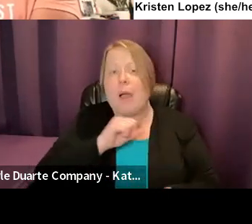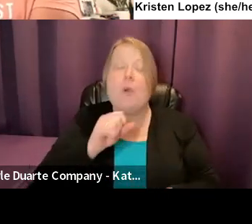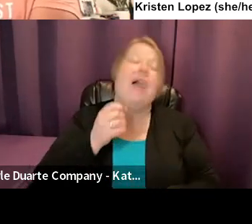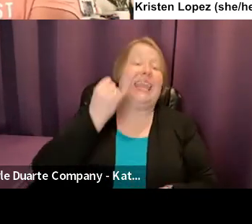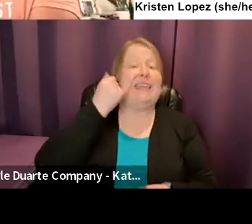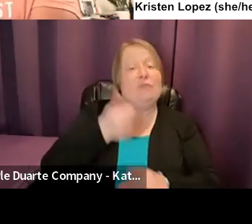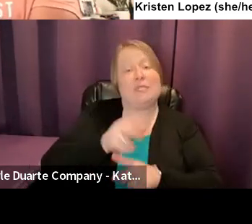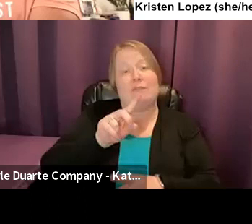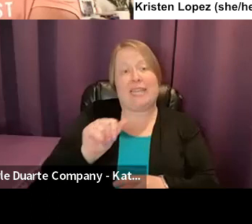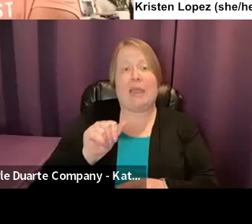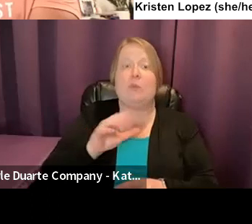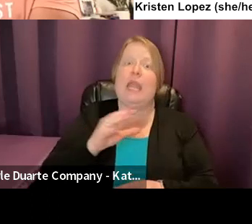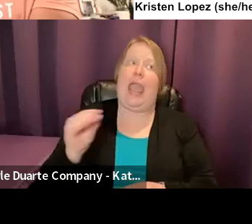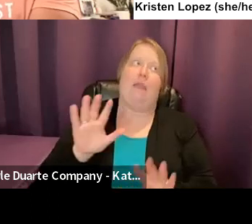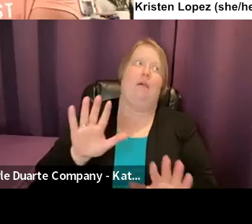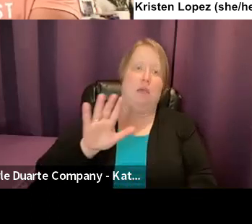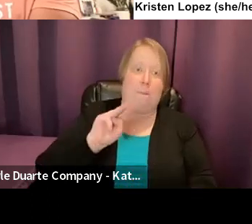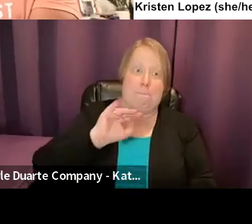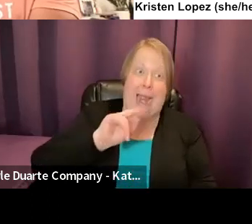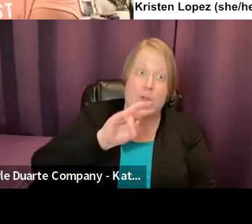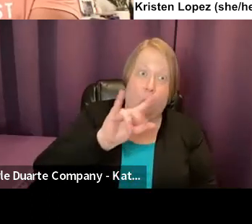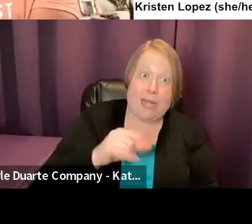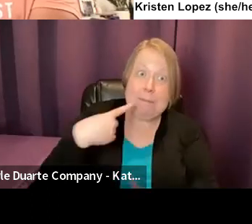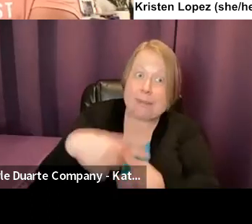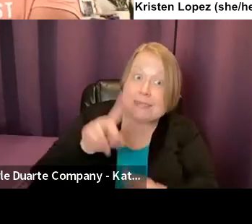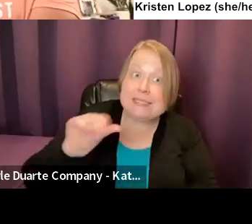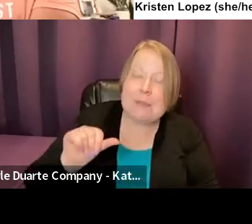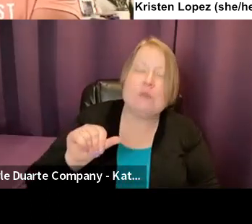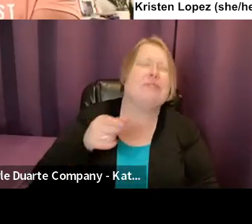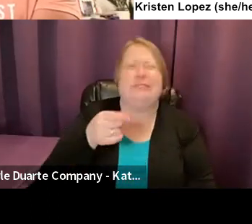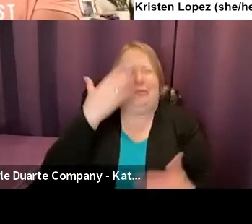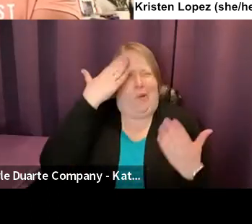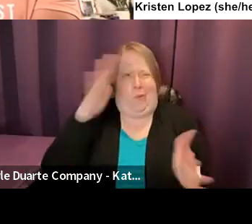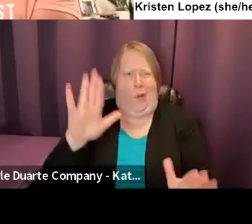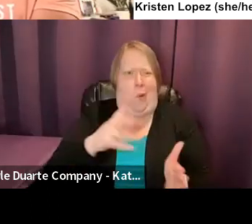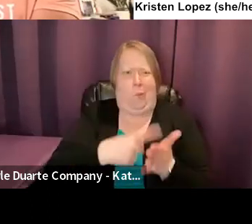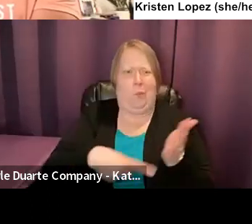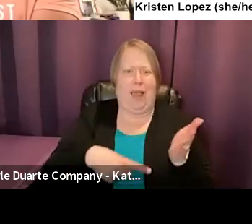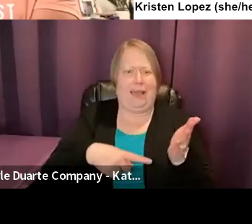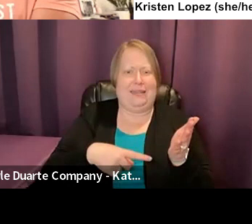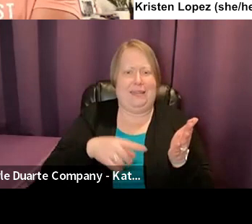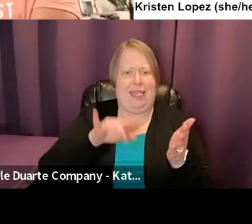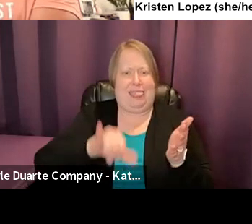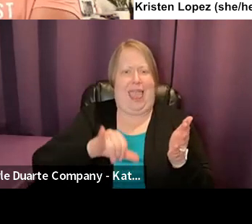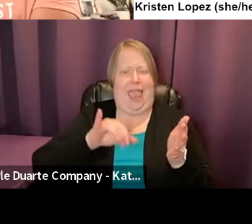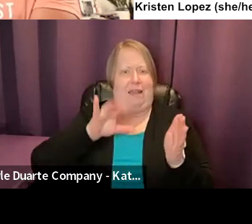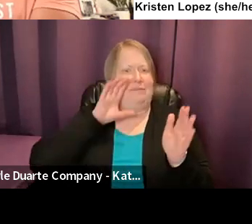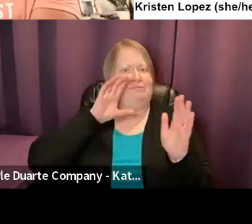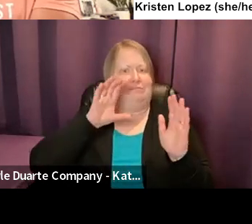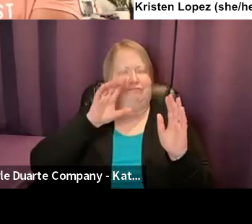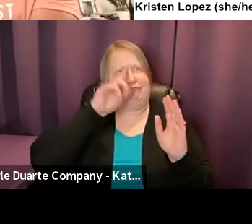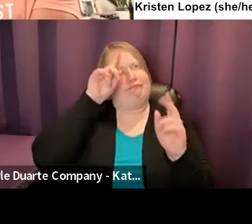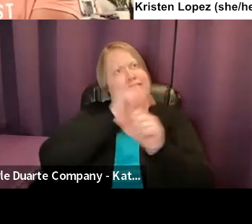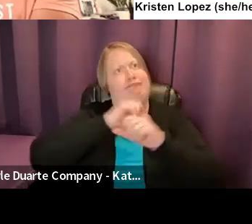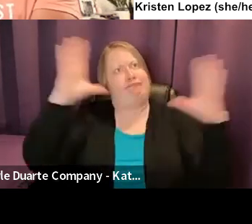and disabled, you don't know what filmic depictions look like because you don't exist. And I think